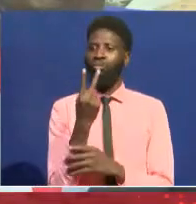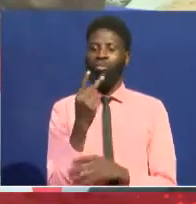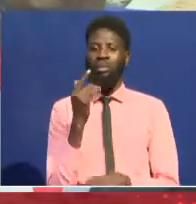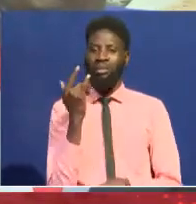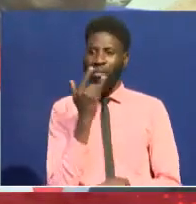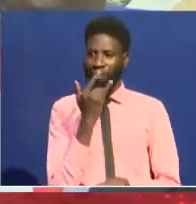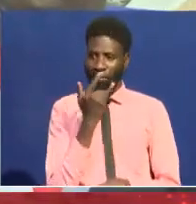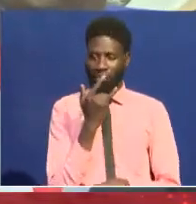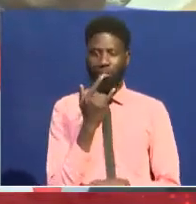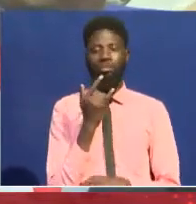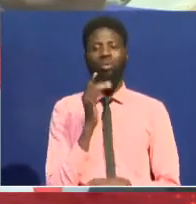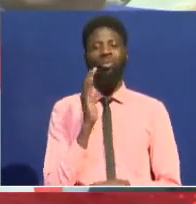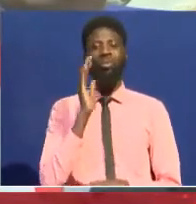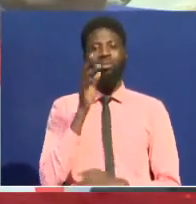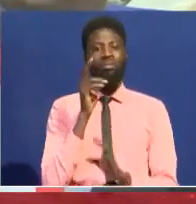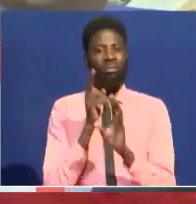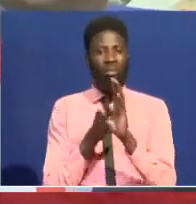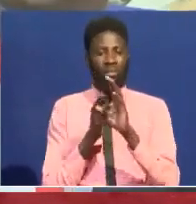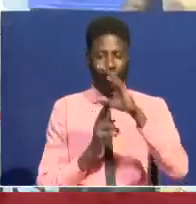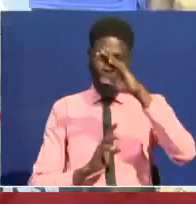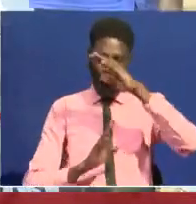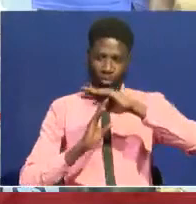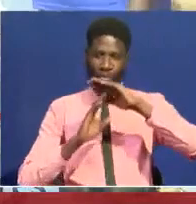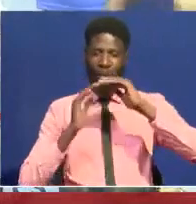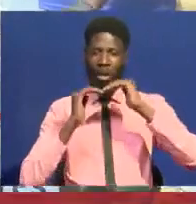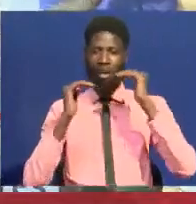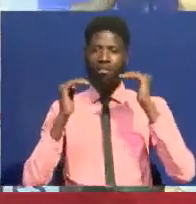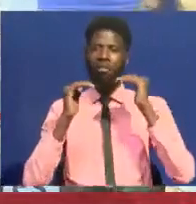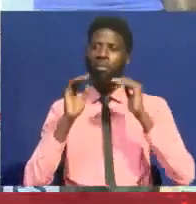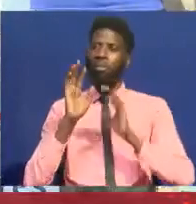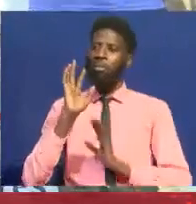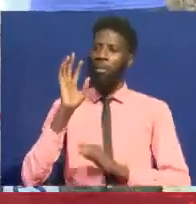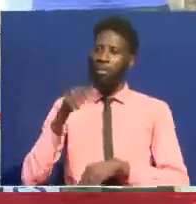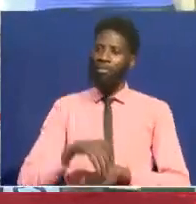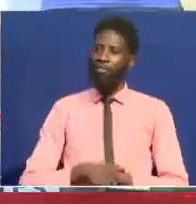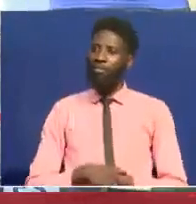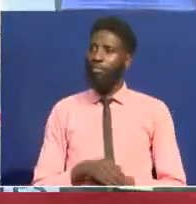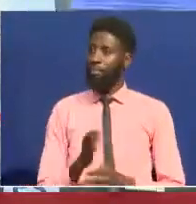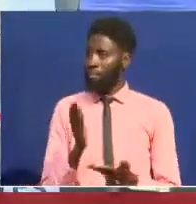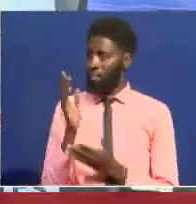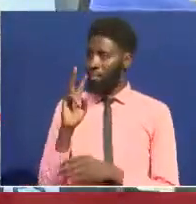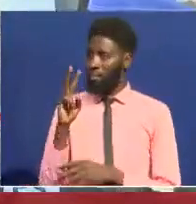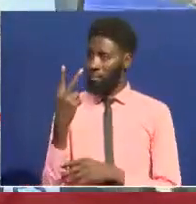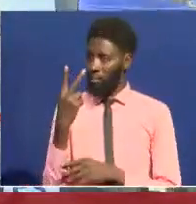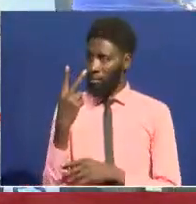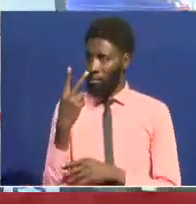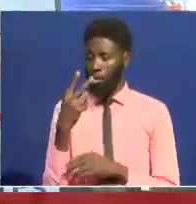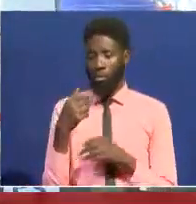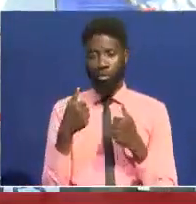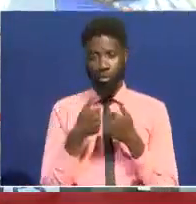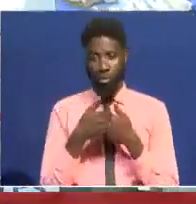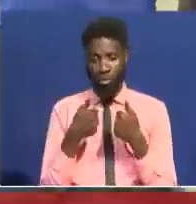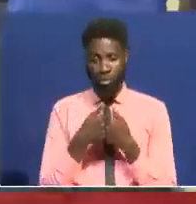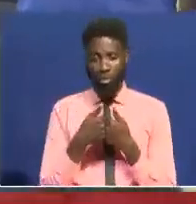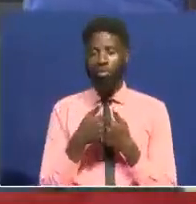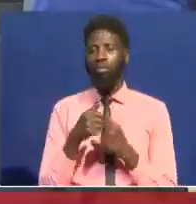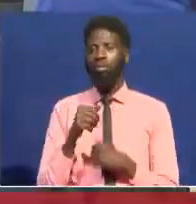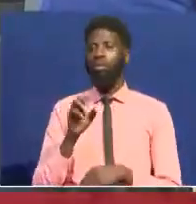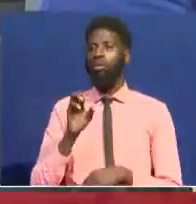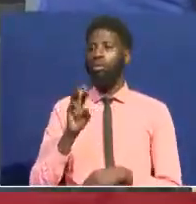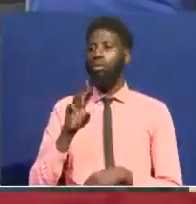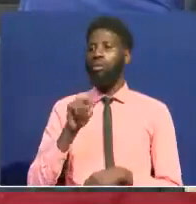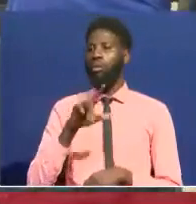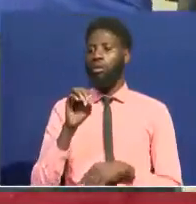can then take part in the top-tier basketball. This is the second tournament the Eliud Owalo Foundation is organizing in the